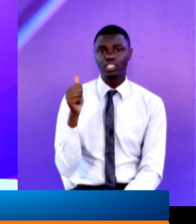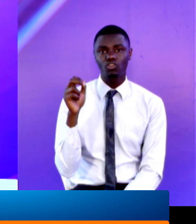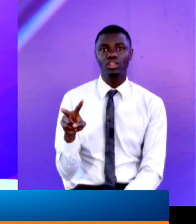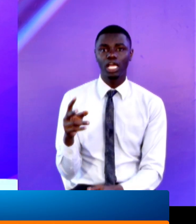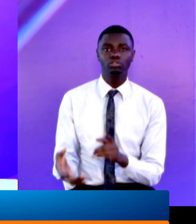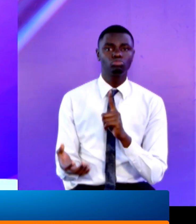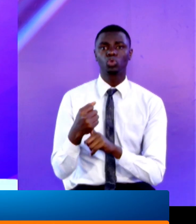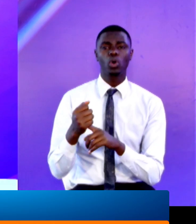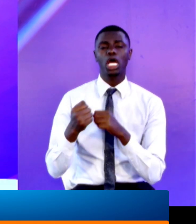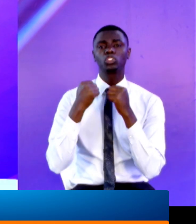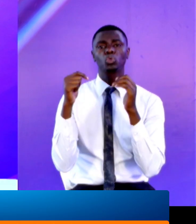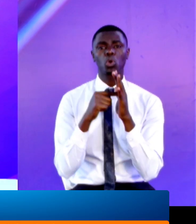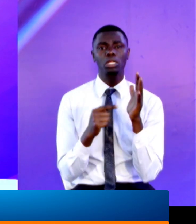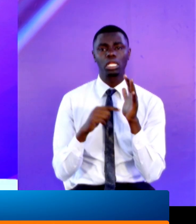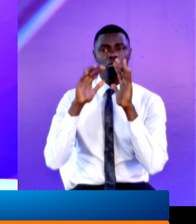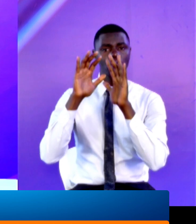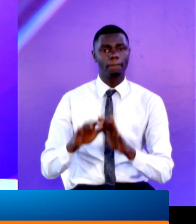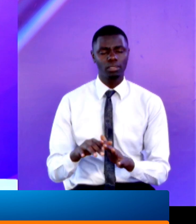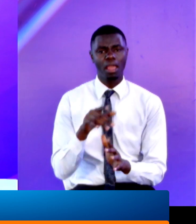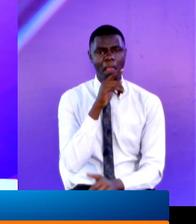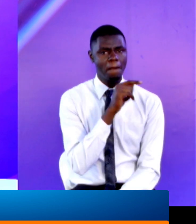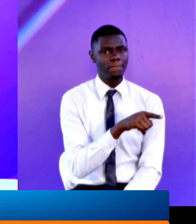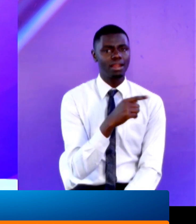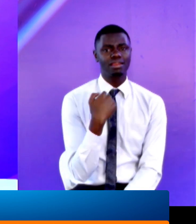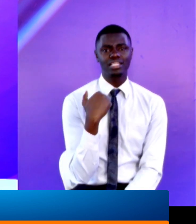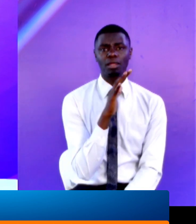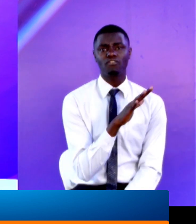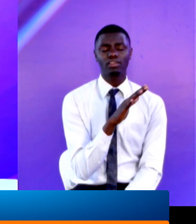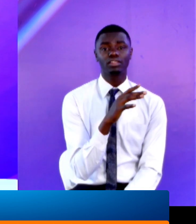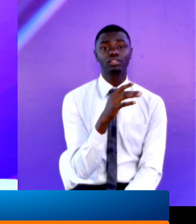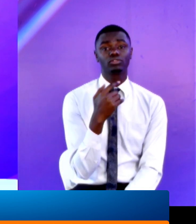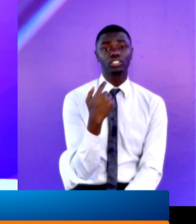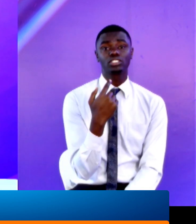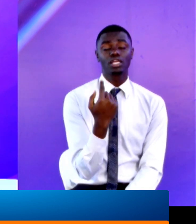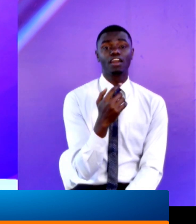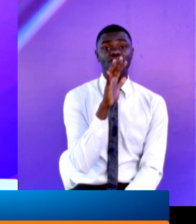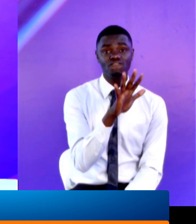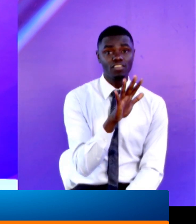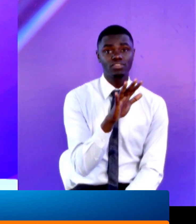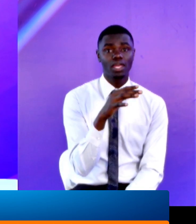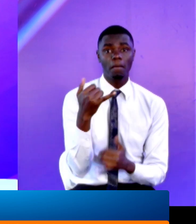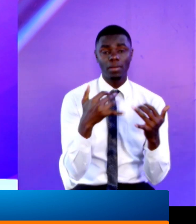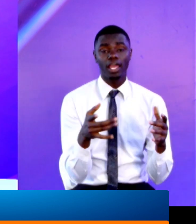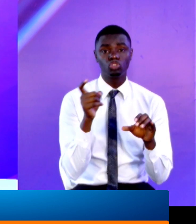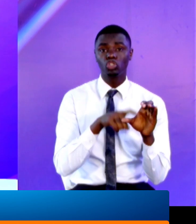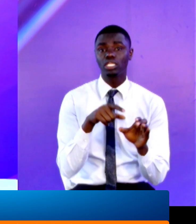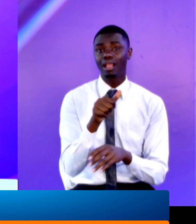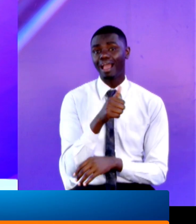campaign. Rogers becomes the 5th Aston Villa player to claim the honor, joining former